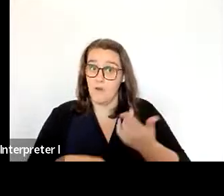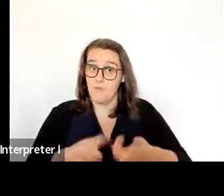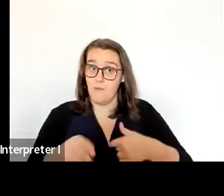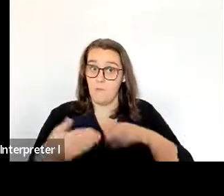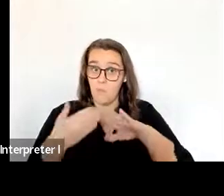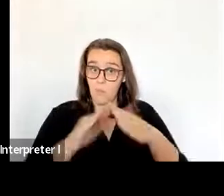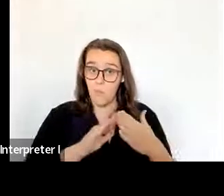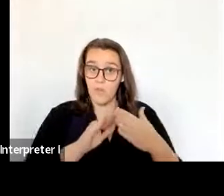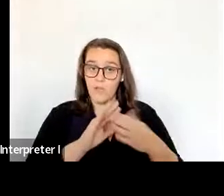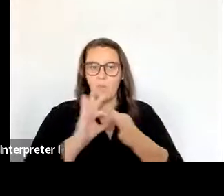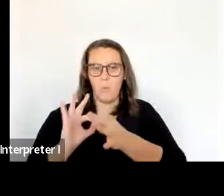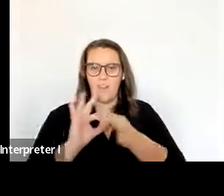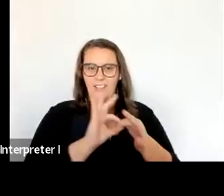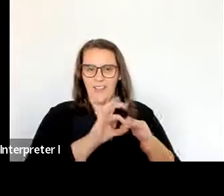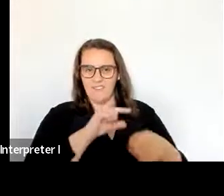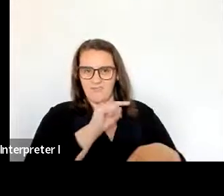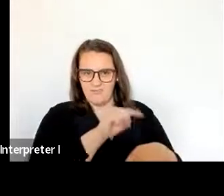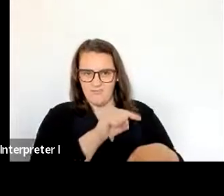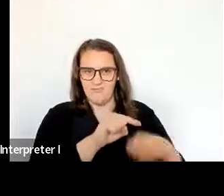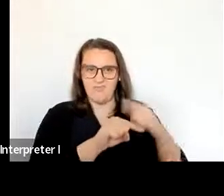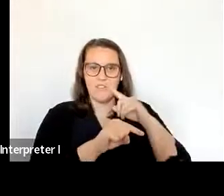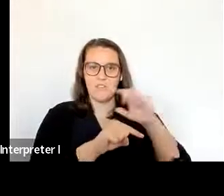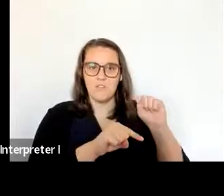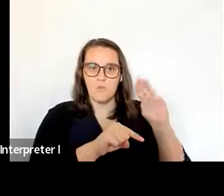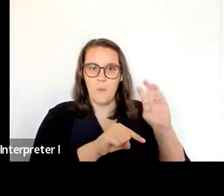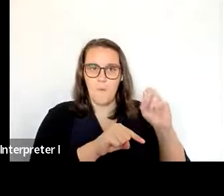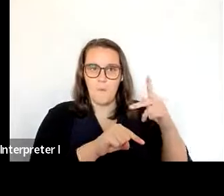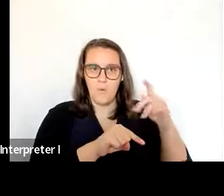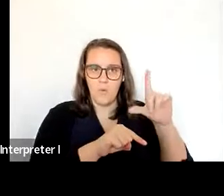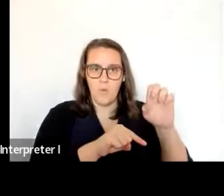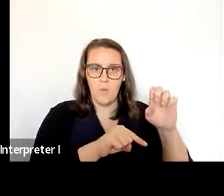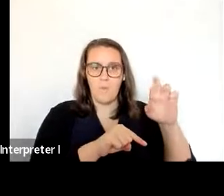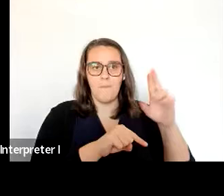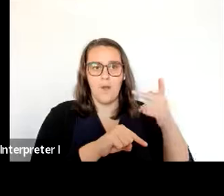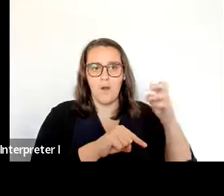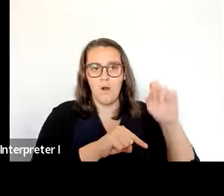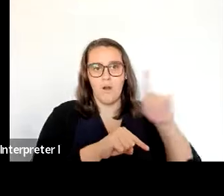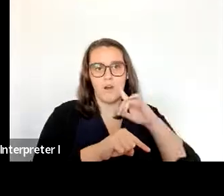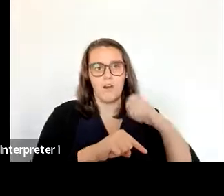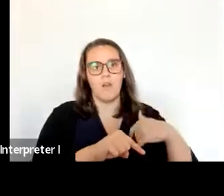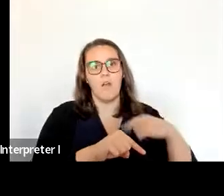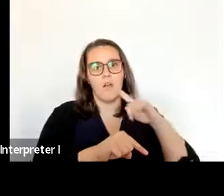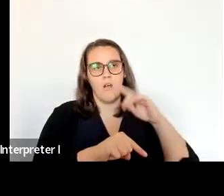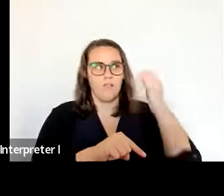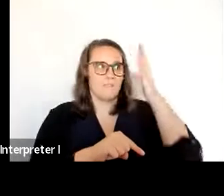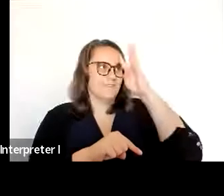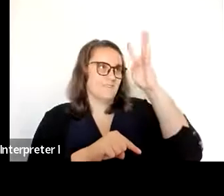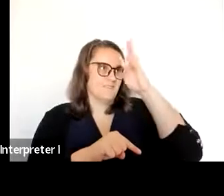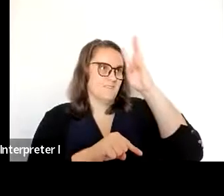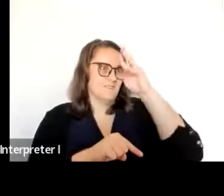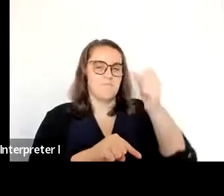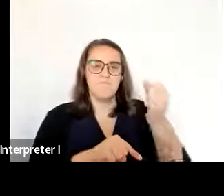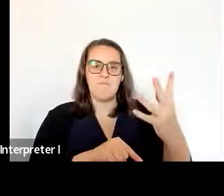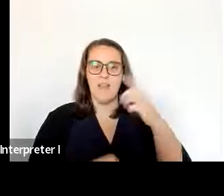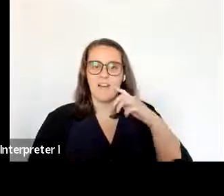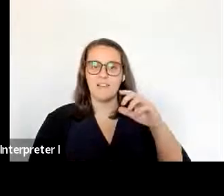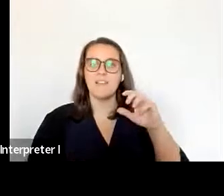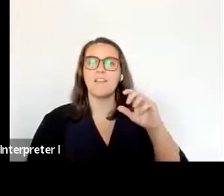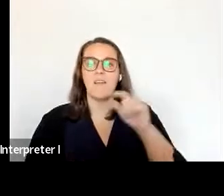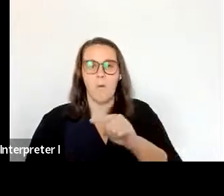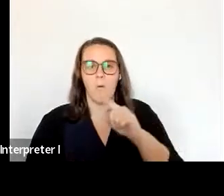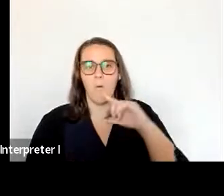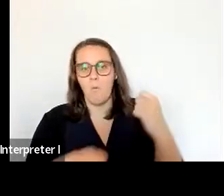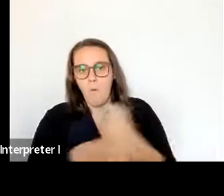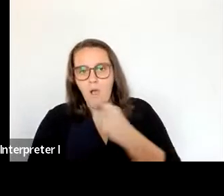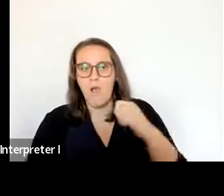to Swampoodle Park had the most support. After a final community vote on the top 3 names, Swampoodle Terrace won